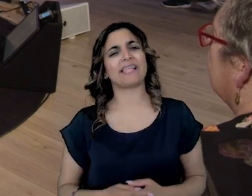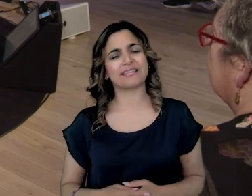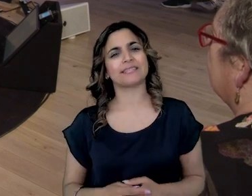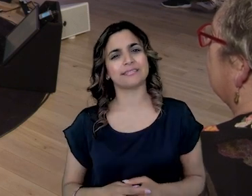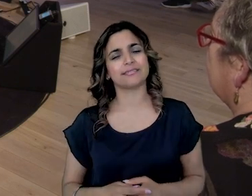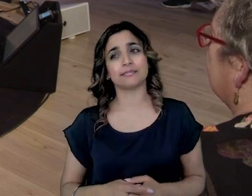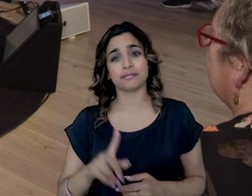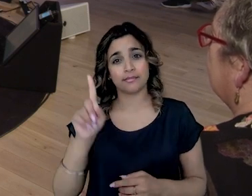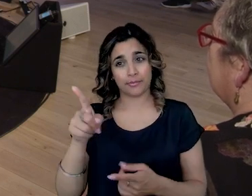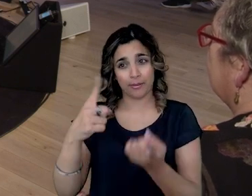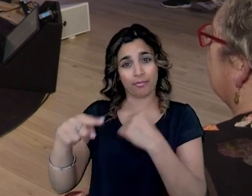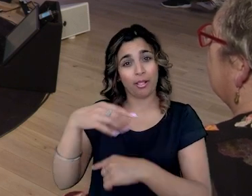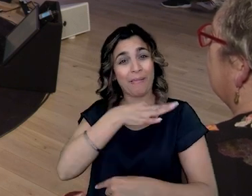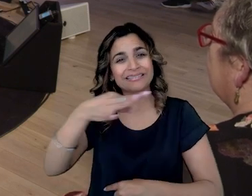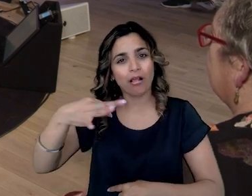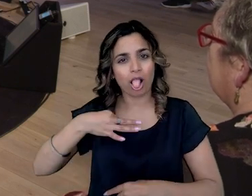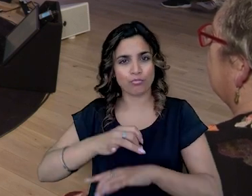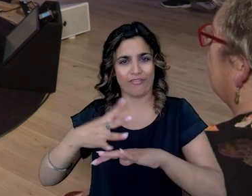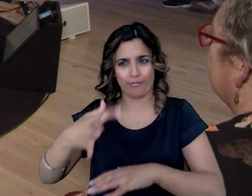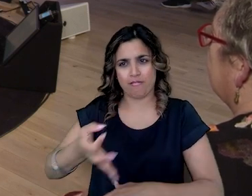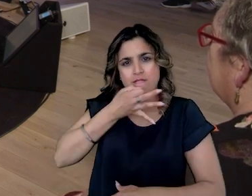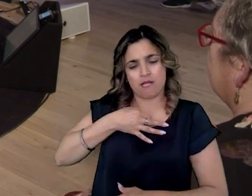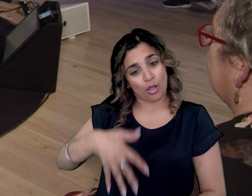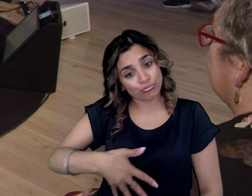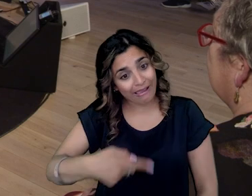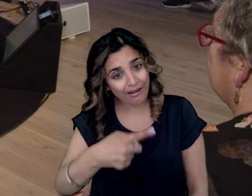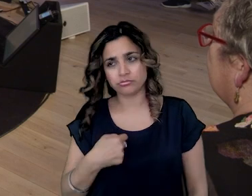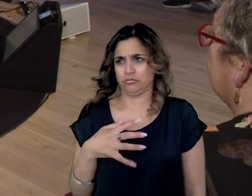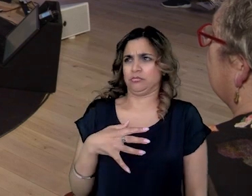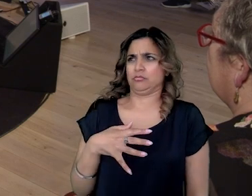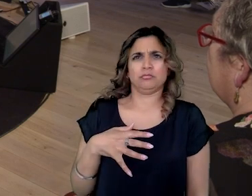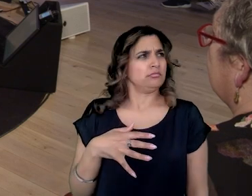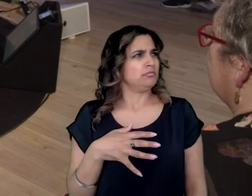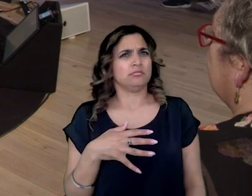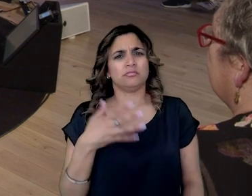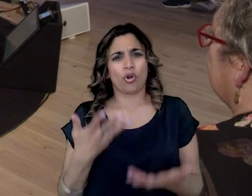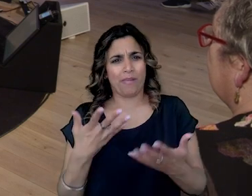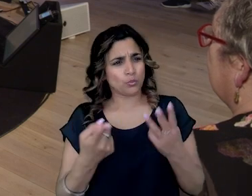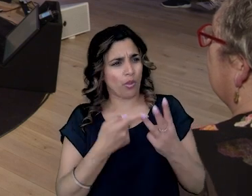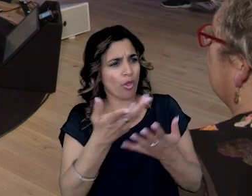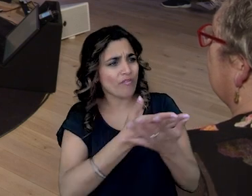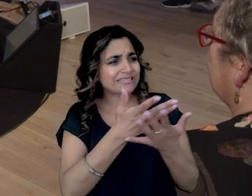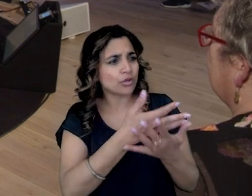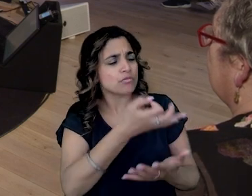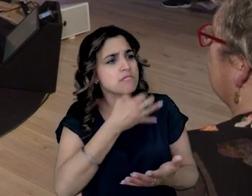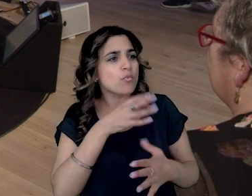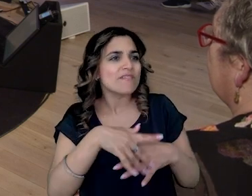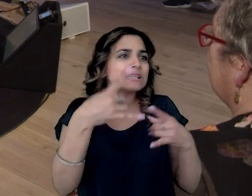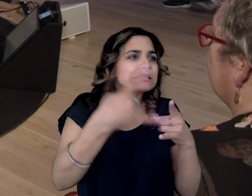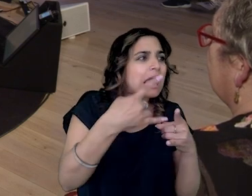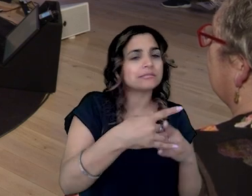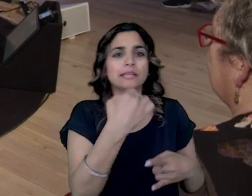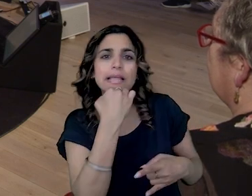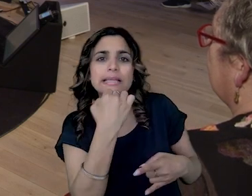i've been asked if i'm pregnant more times by medical professionals than the amount of conversations that i've ever been included in about